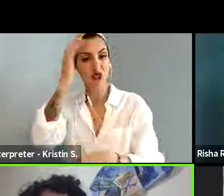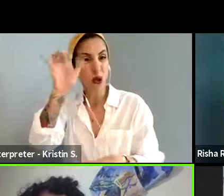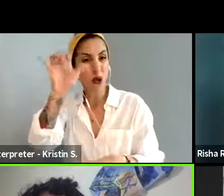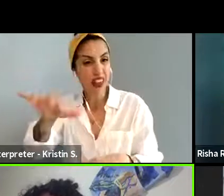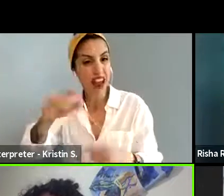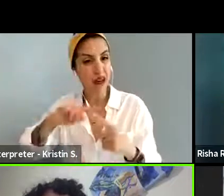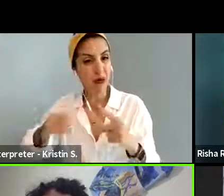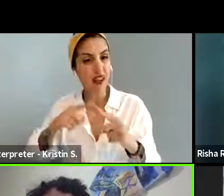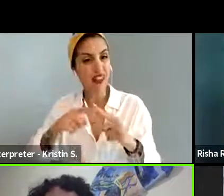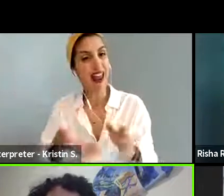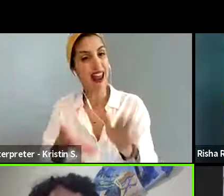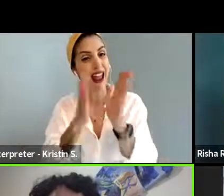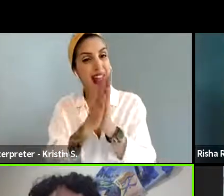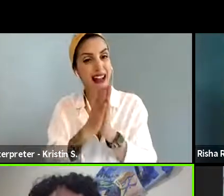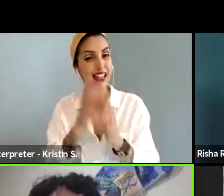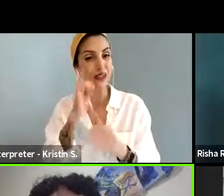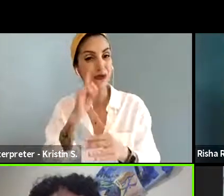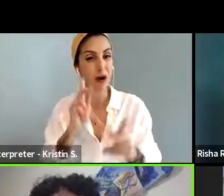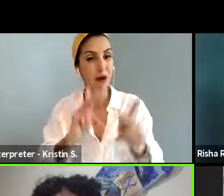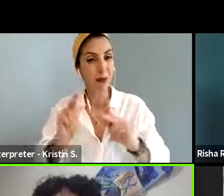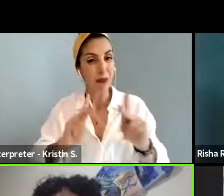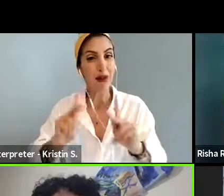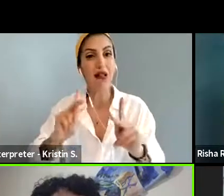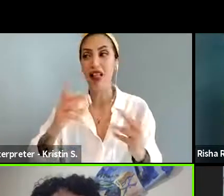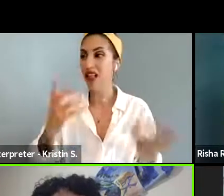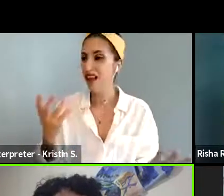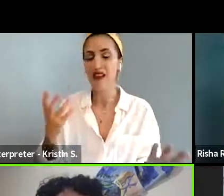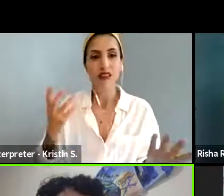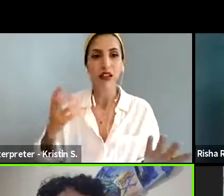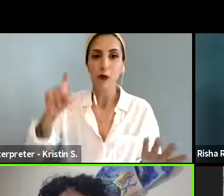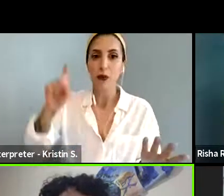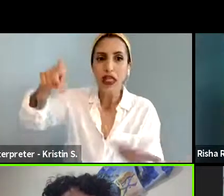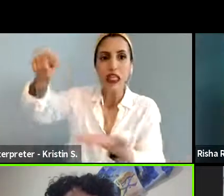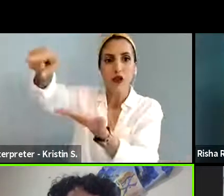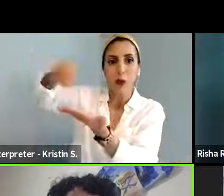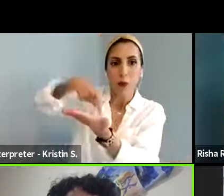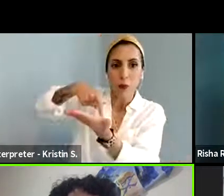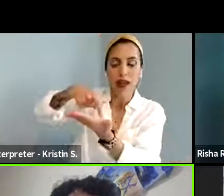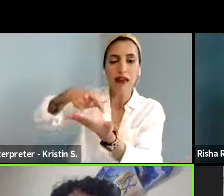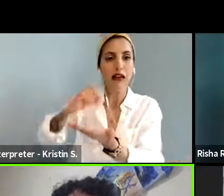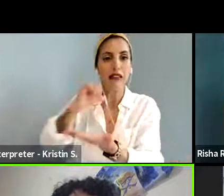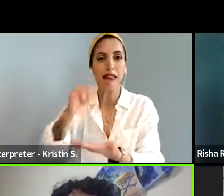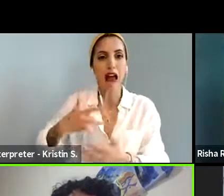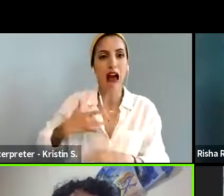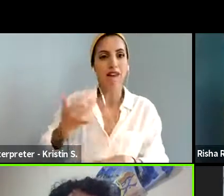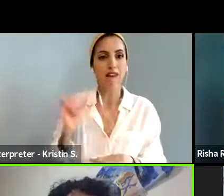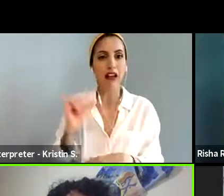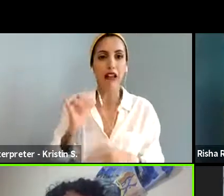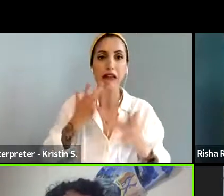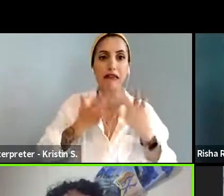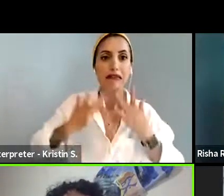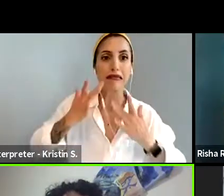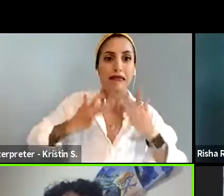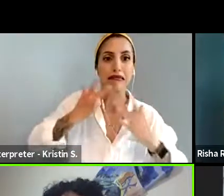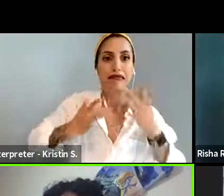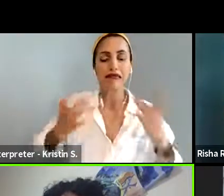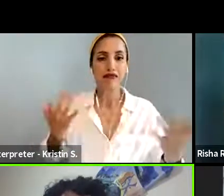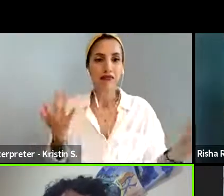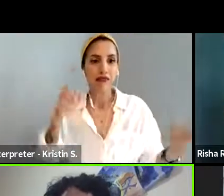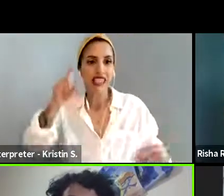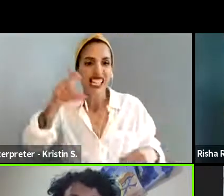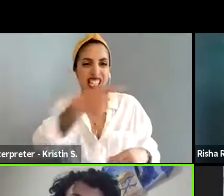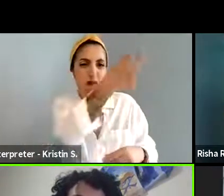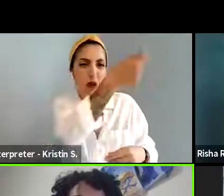for proposals. We need to get paid a living wage for what we do and not always feel so desperate. Like, any tiny grant is like a gift from the